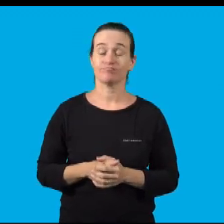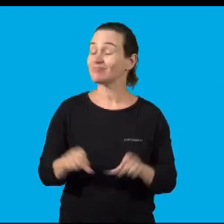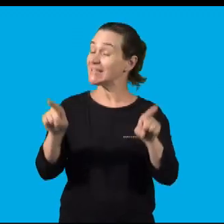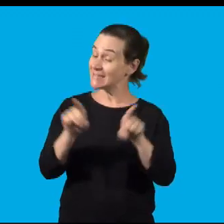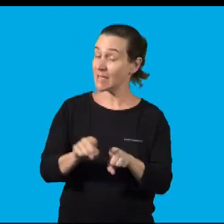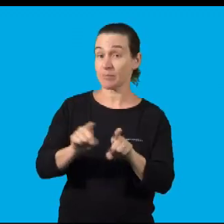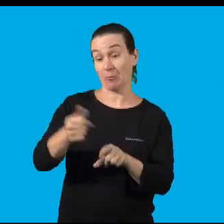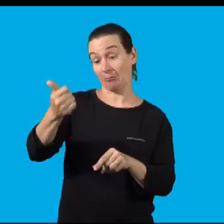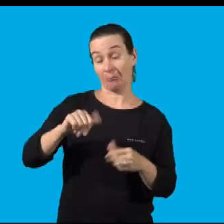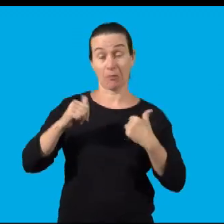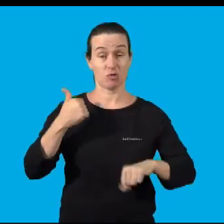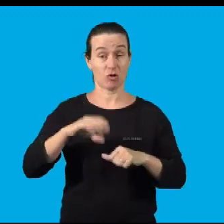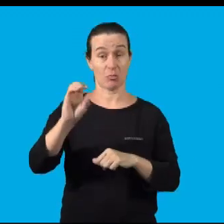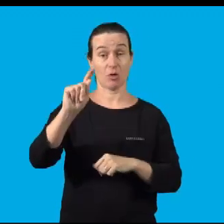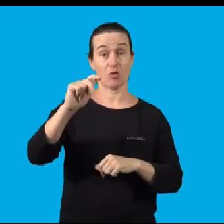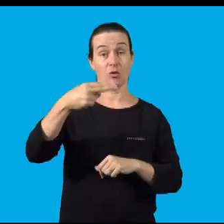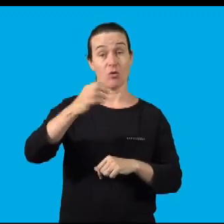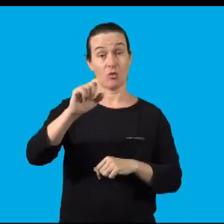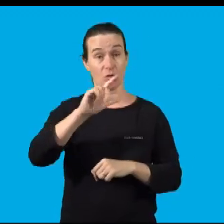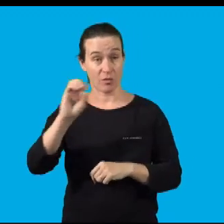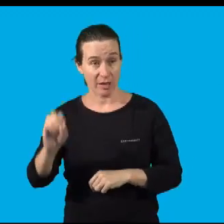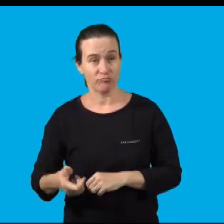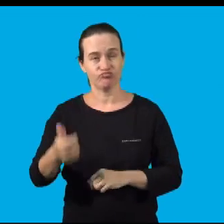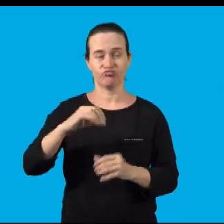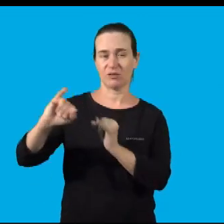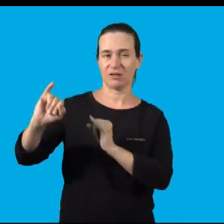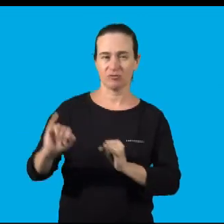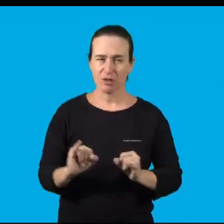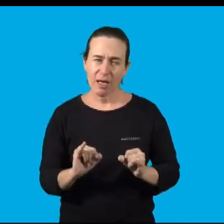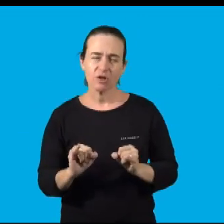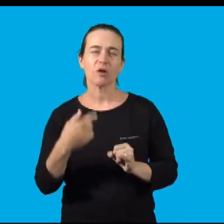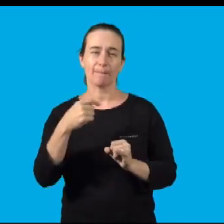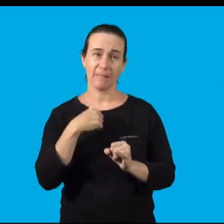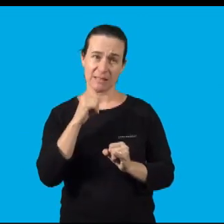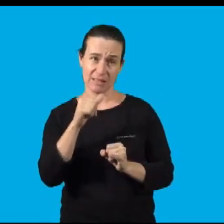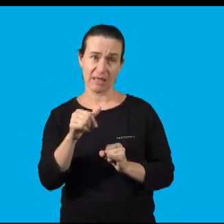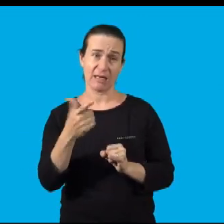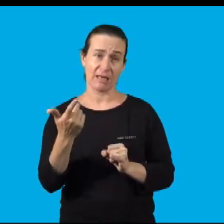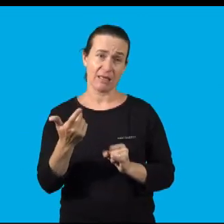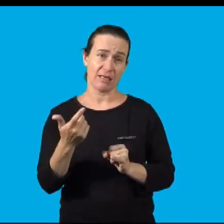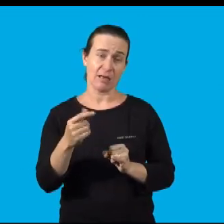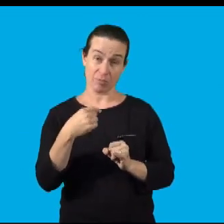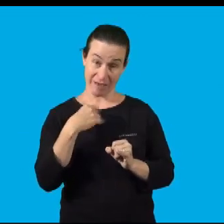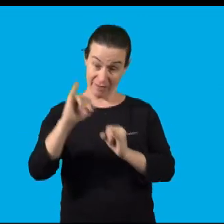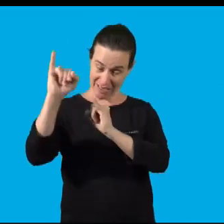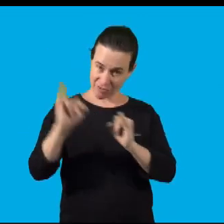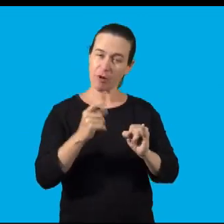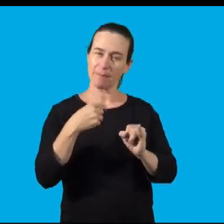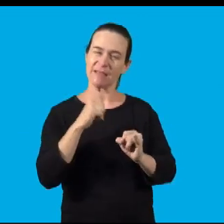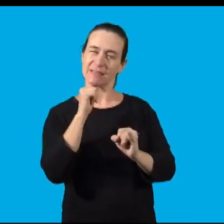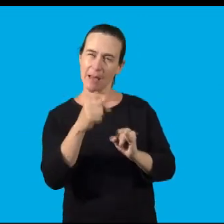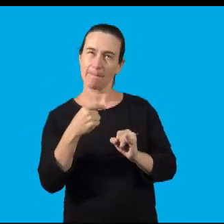Similar with Othello, you would have your topic here, you'd have your introduction, your thesis is mentioned